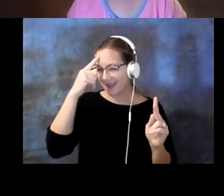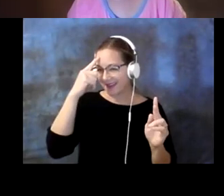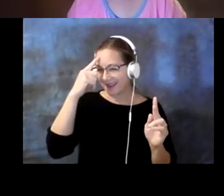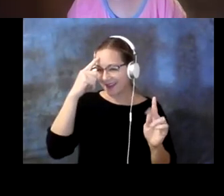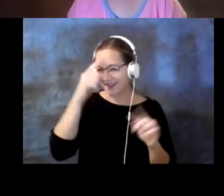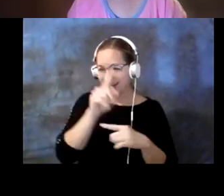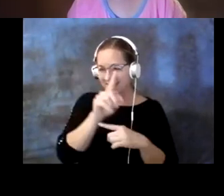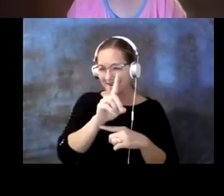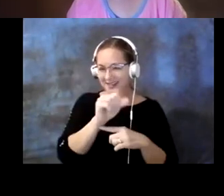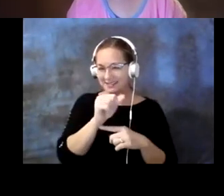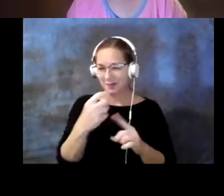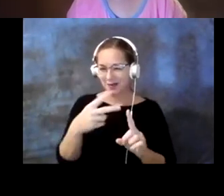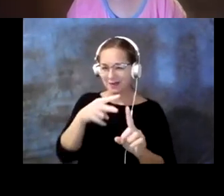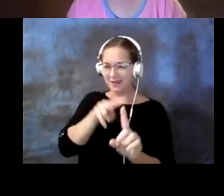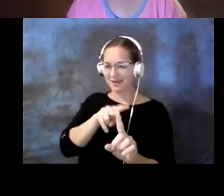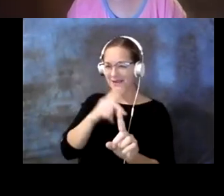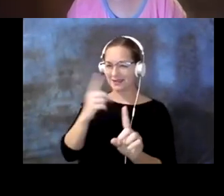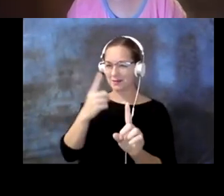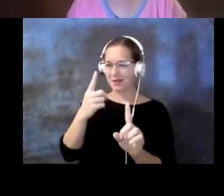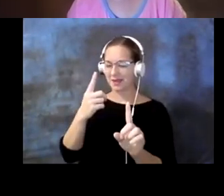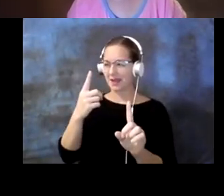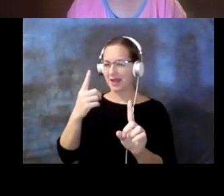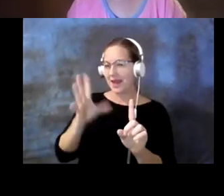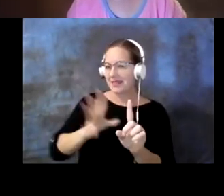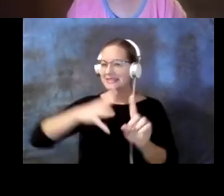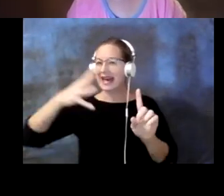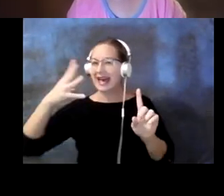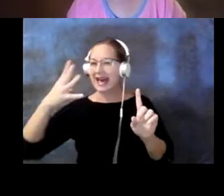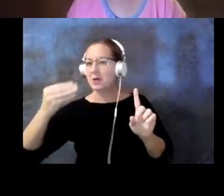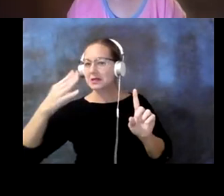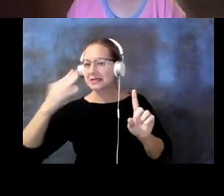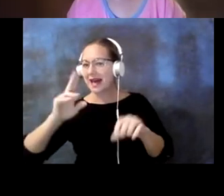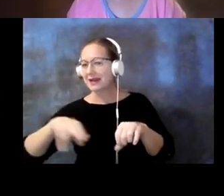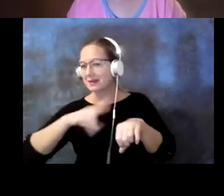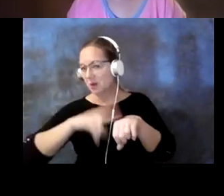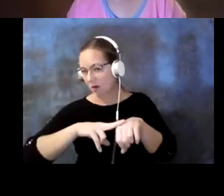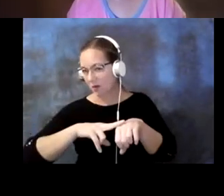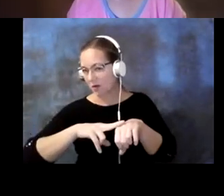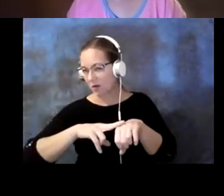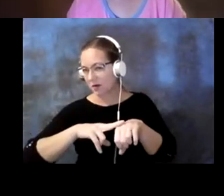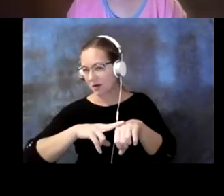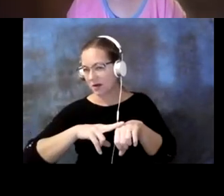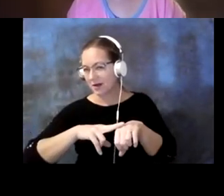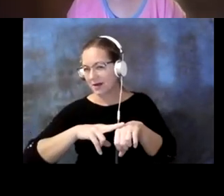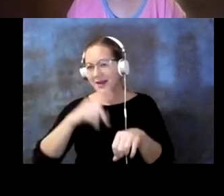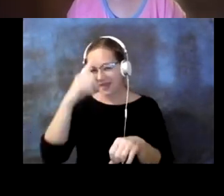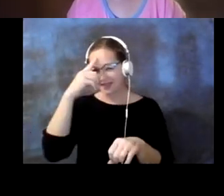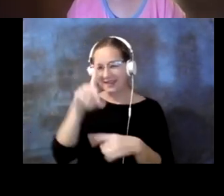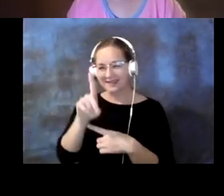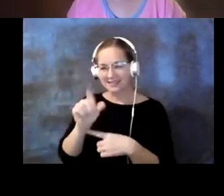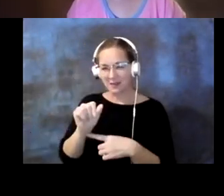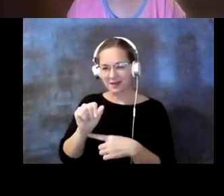something that is outside the norm, or think of it as the person